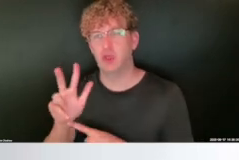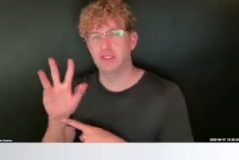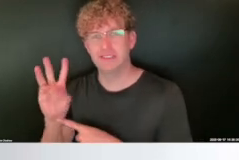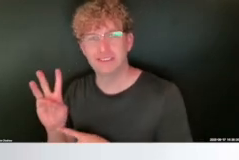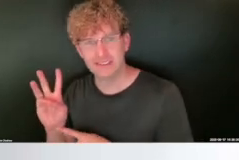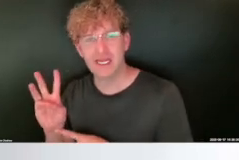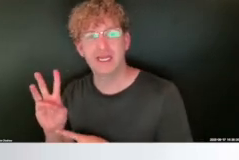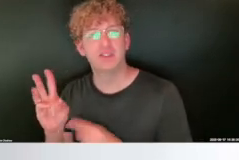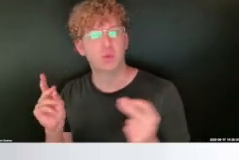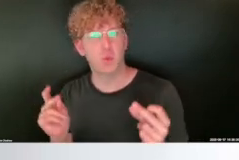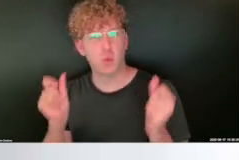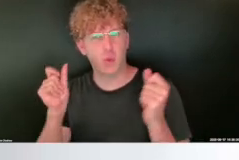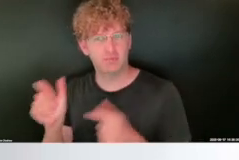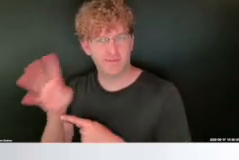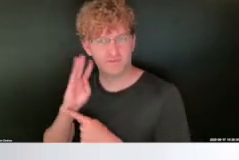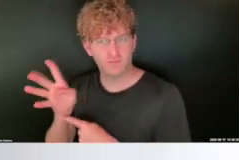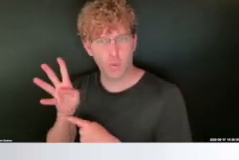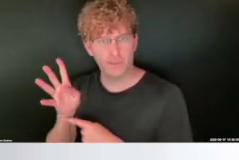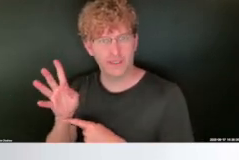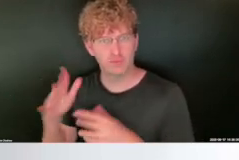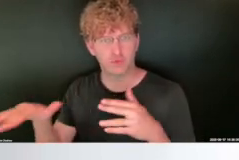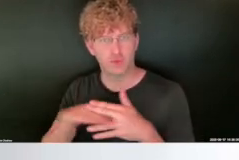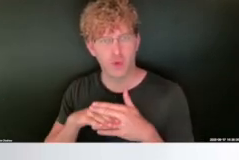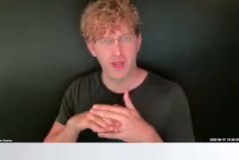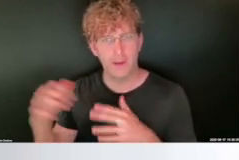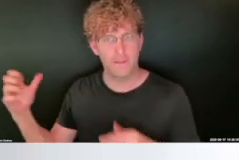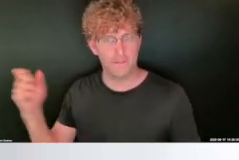4-minute break and everybody come back at 2:40?